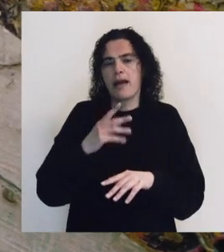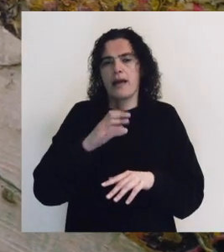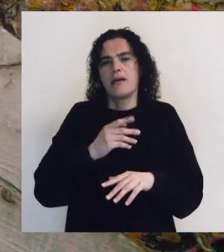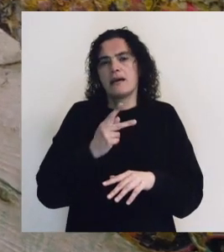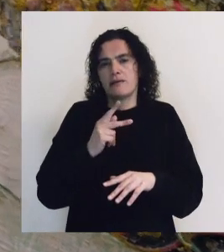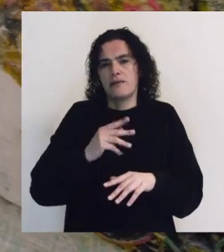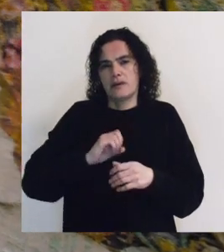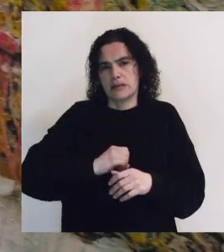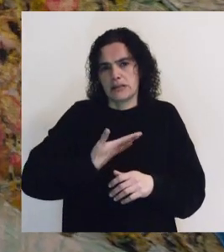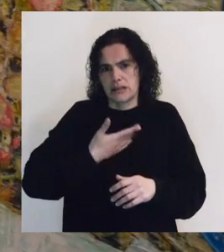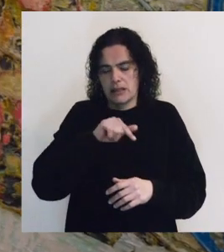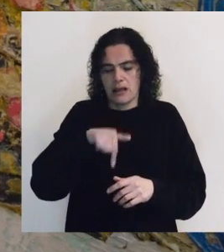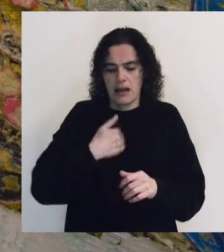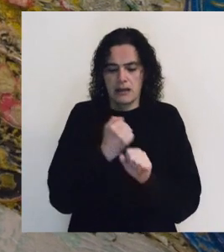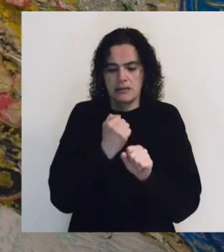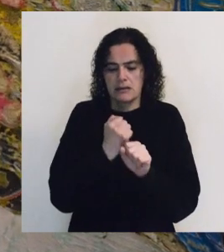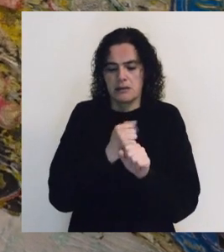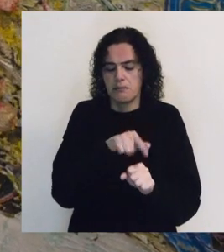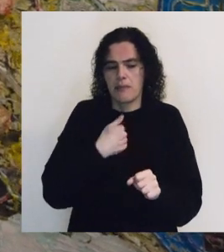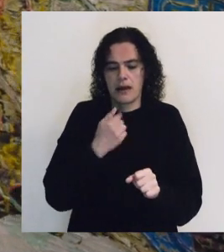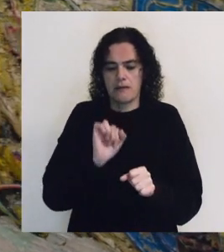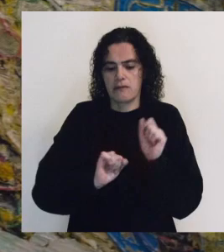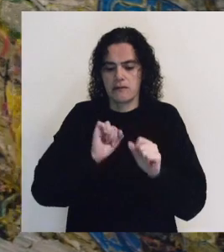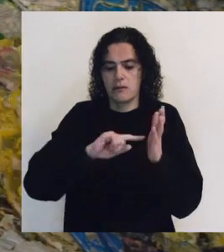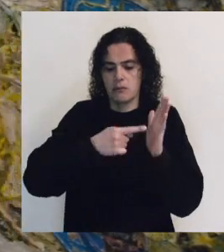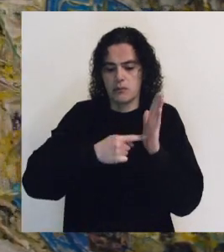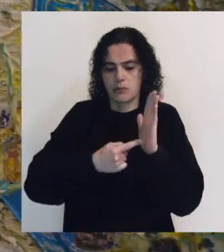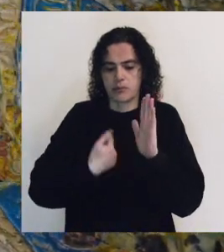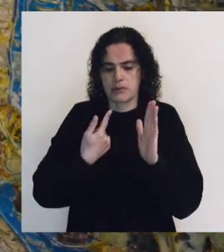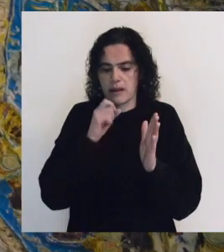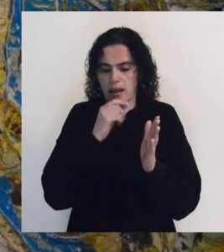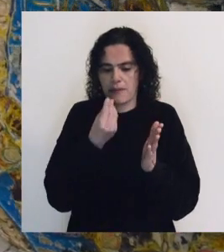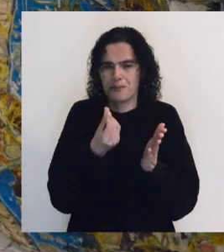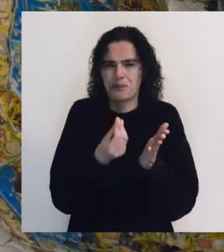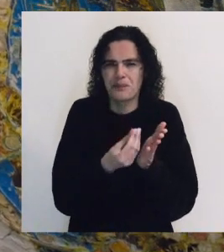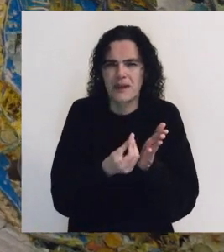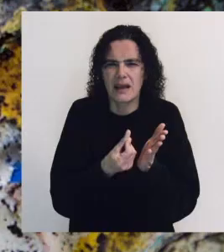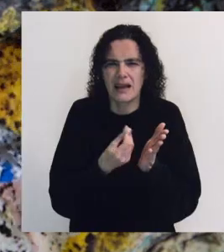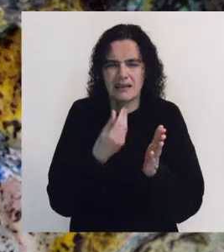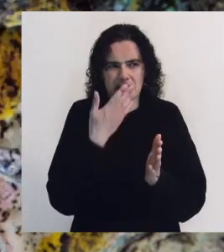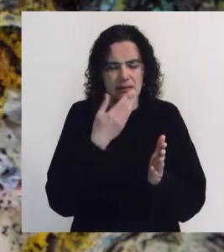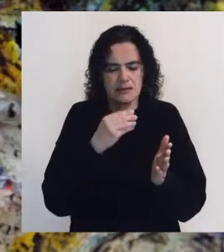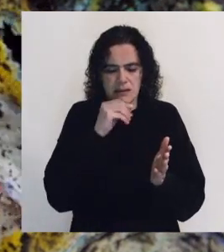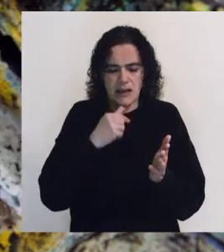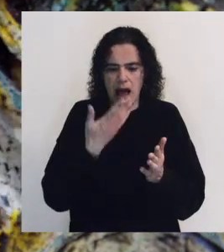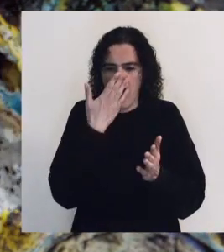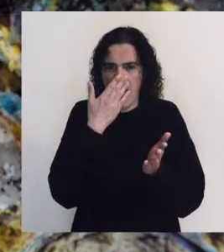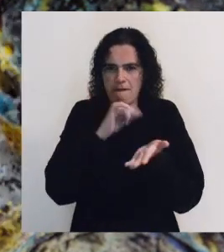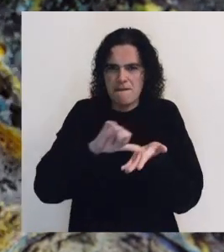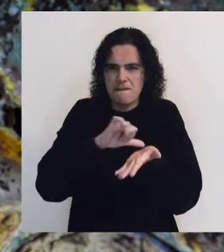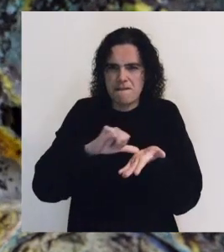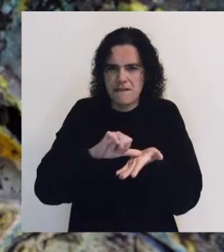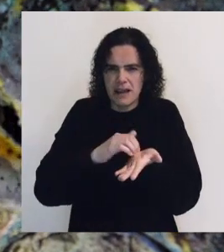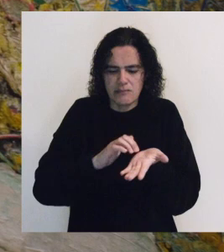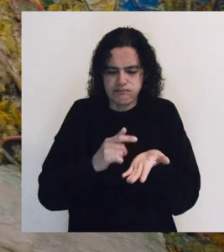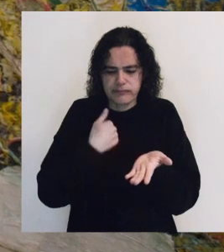was many paintings in his career, in his work, where you have these dots, they are sanded. They are almost like open wounds